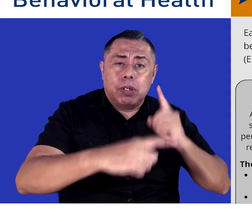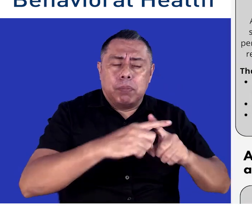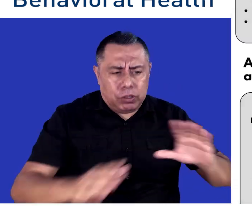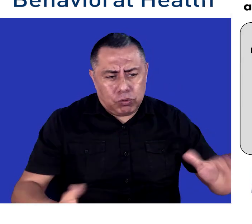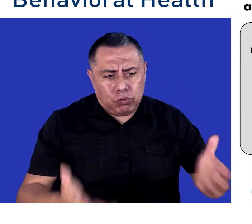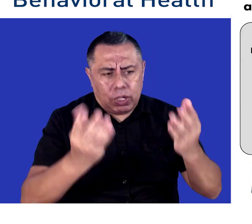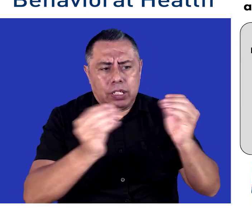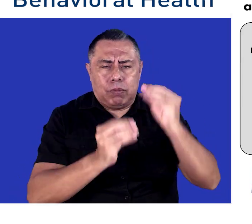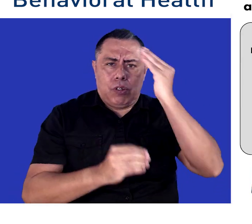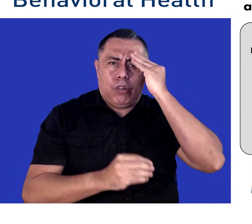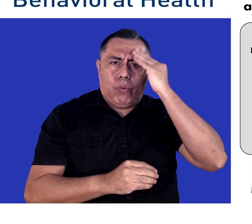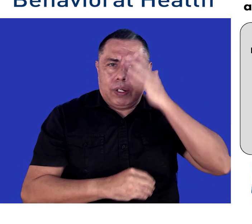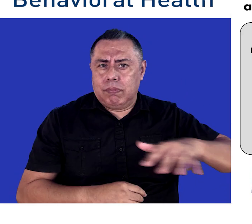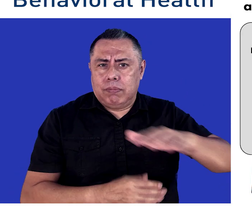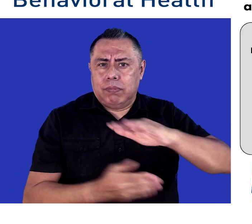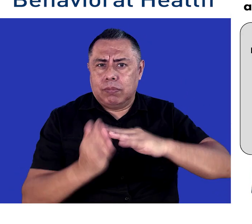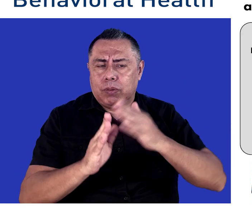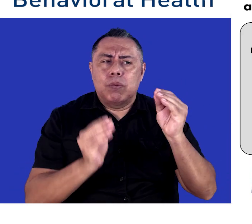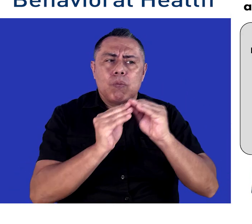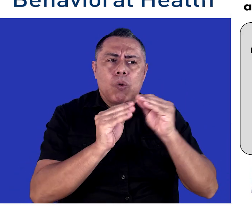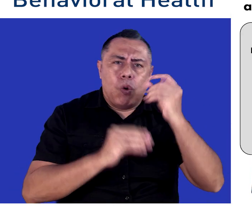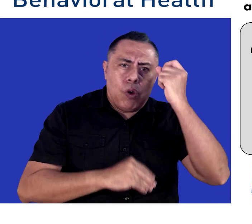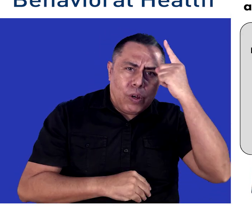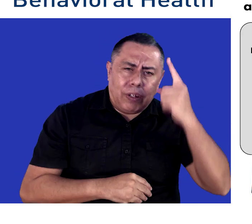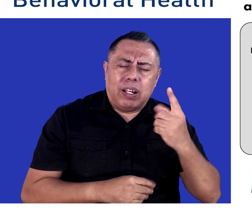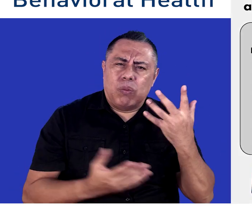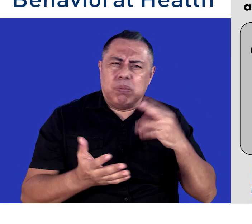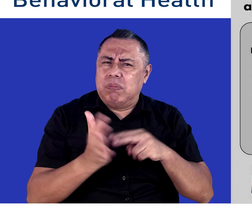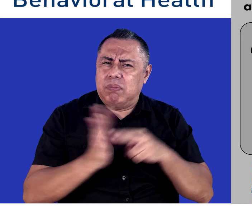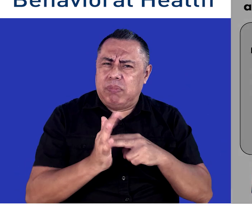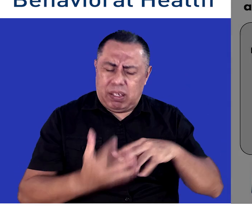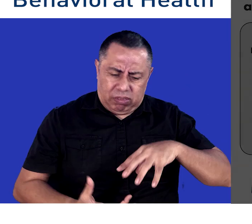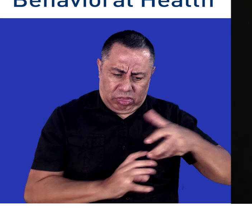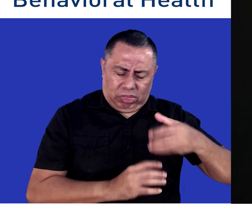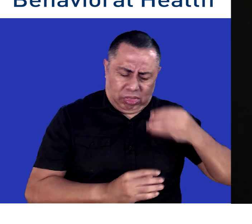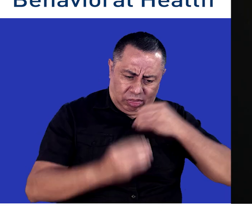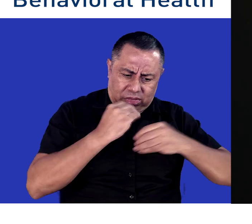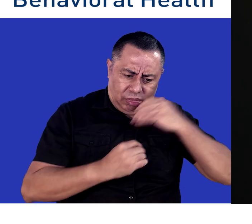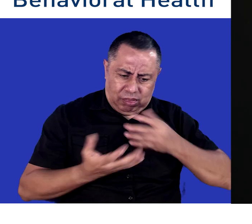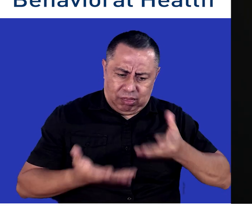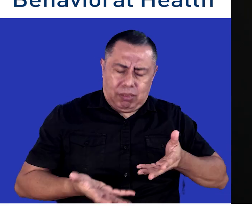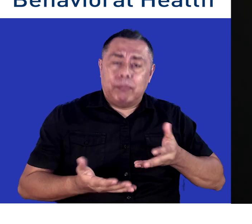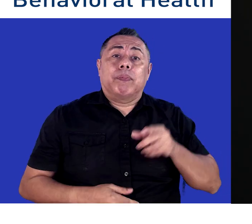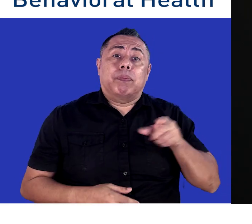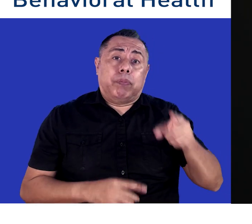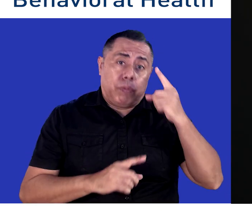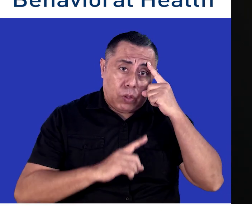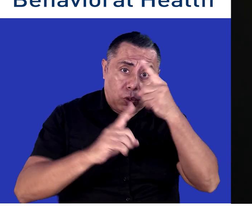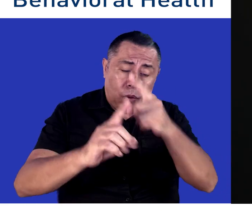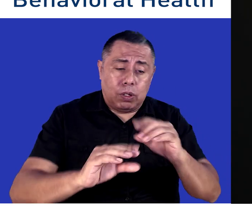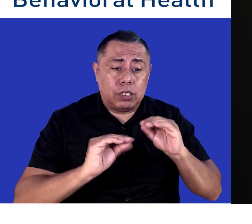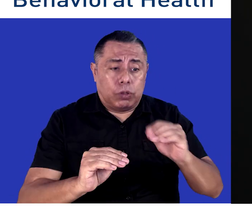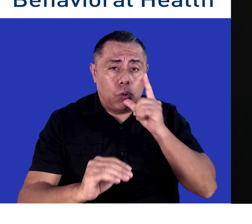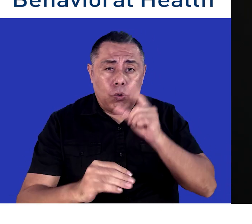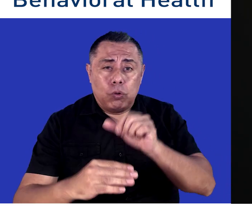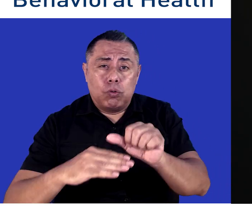populations, and raise community awareness and understanding of eating disorders. This project aims to train practitioners while